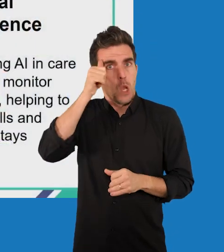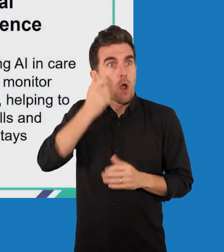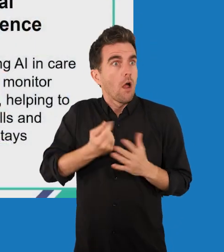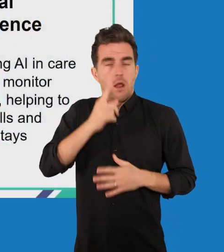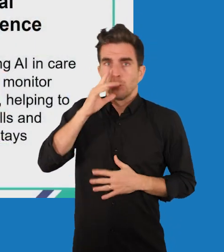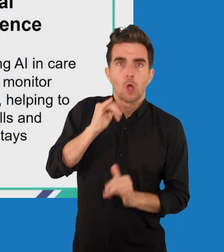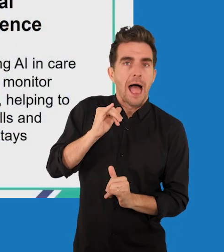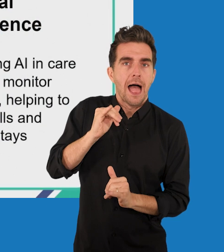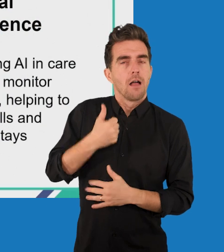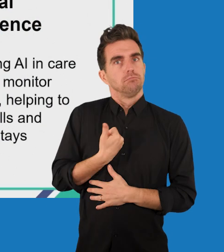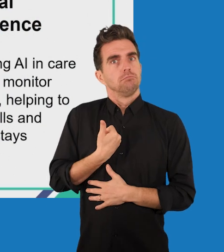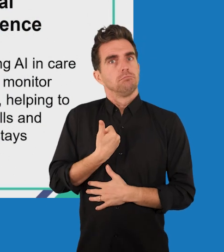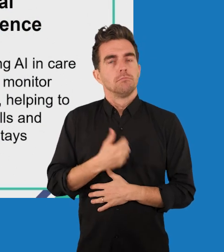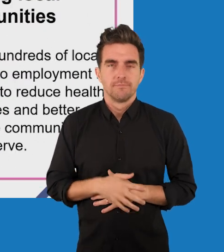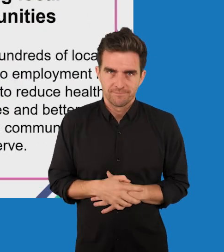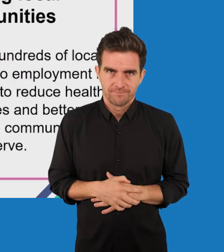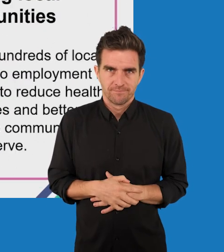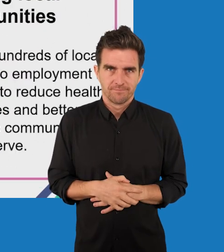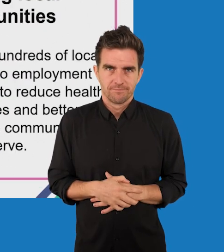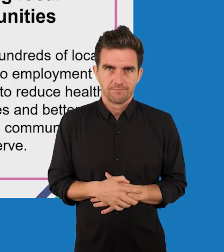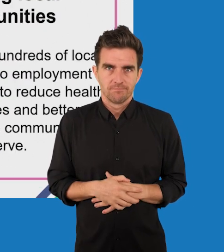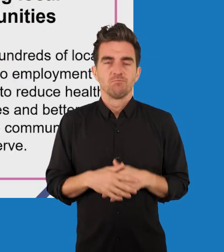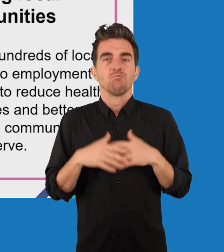all the time, which is great.